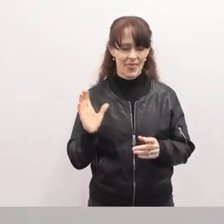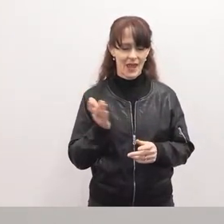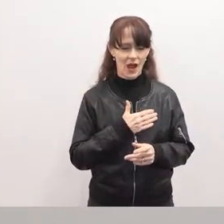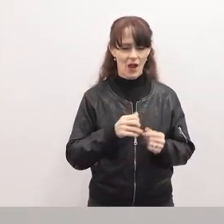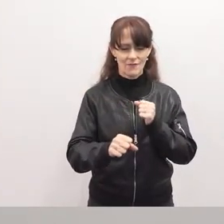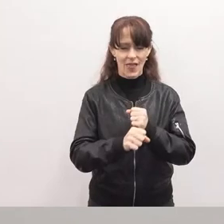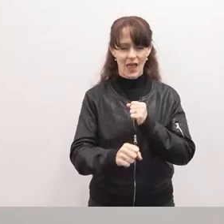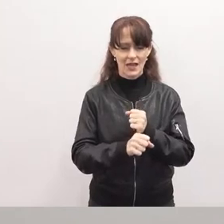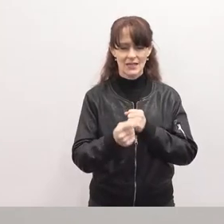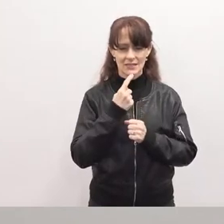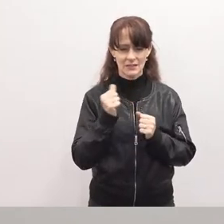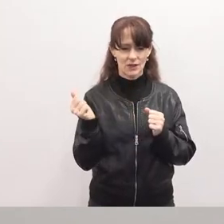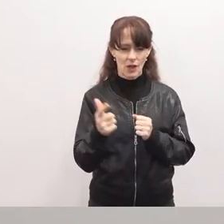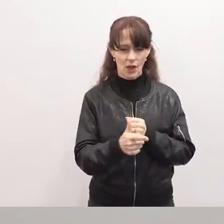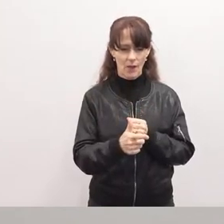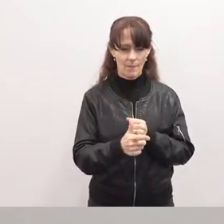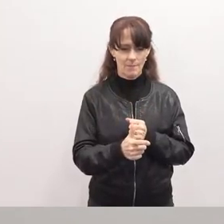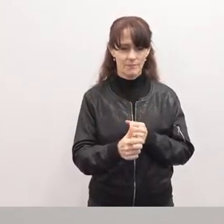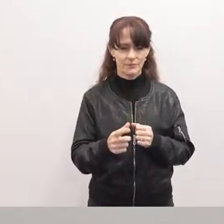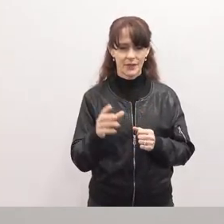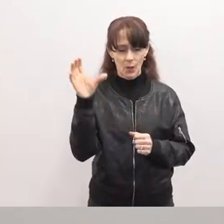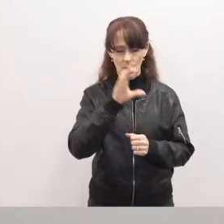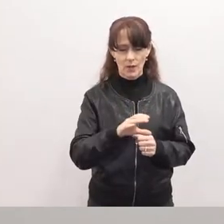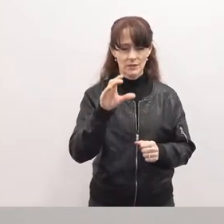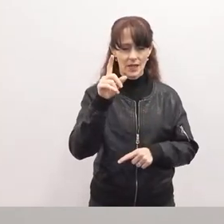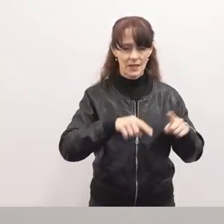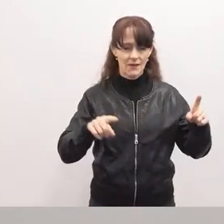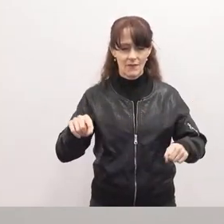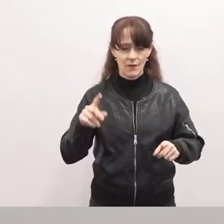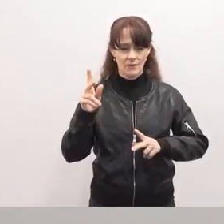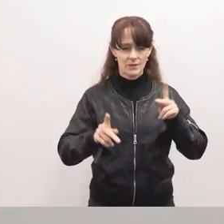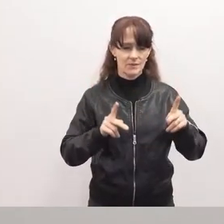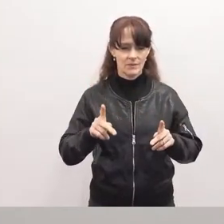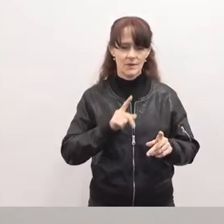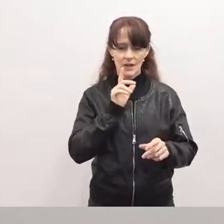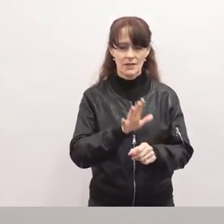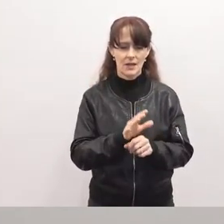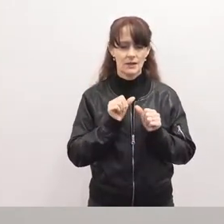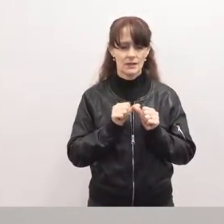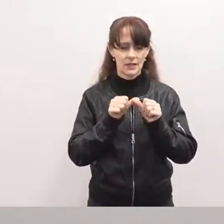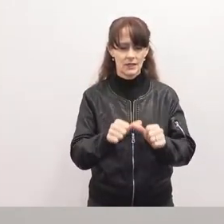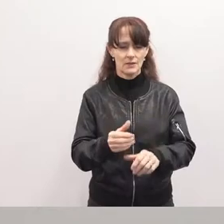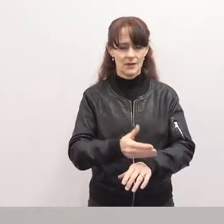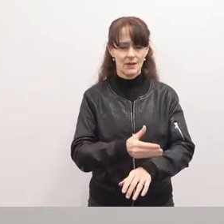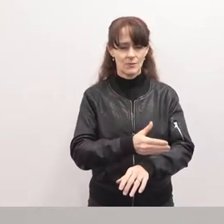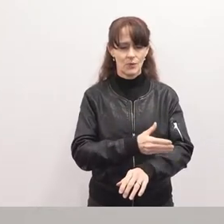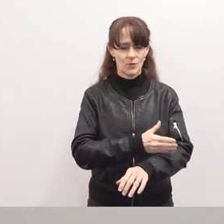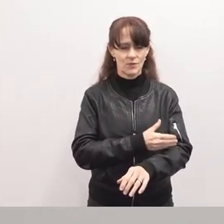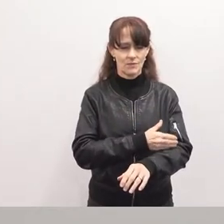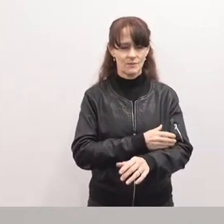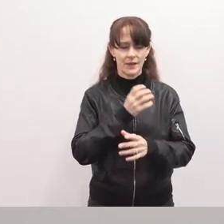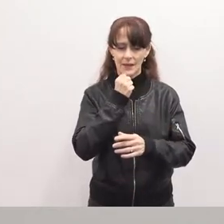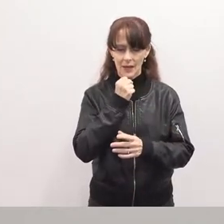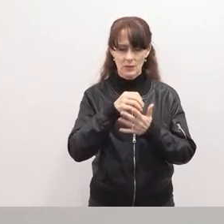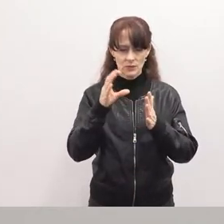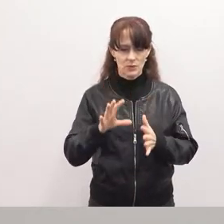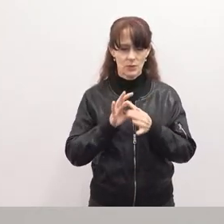flyer says it all. It says that we're seeking diverse candidates who are dedicated to continuous improvement, caring